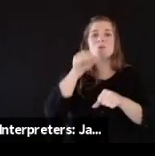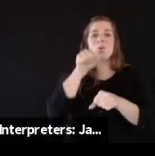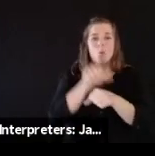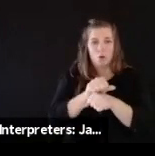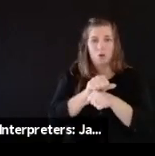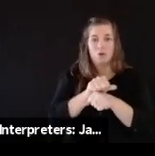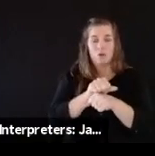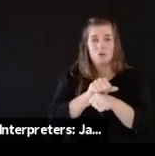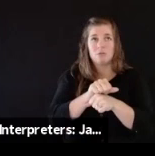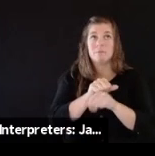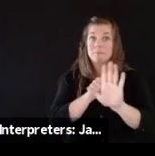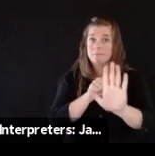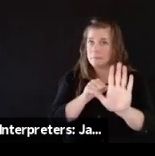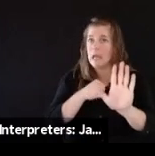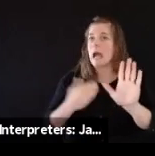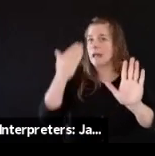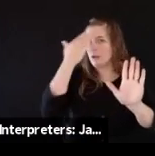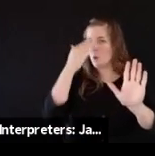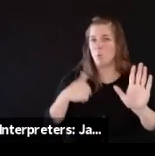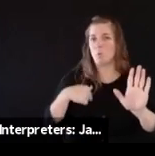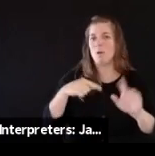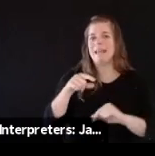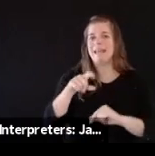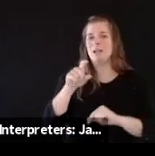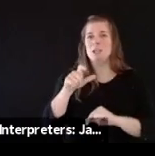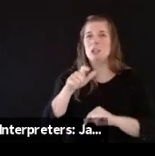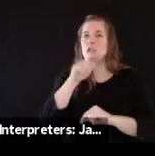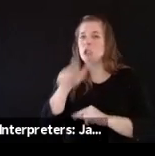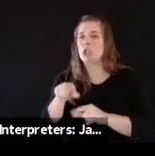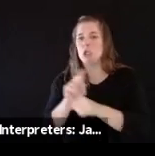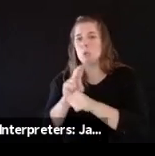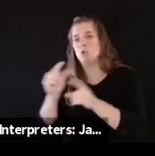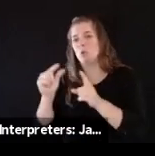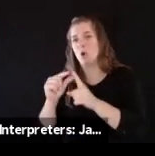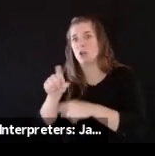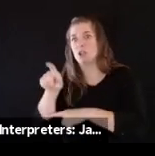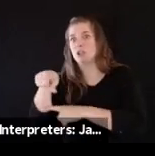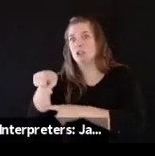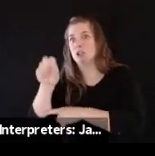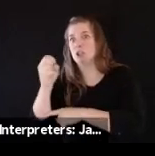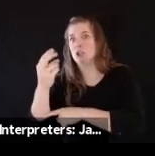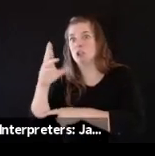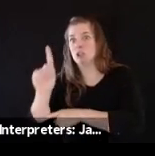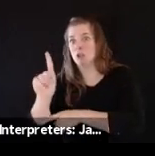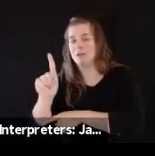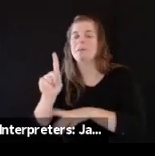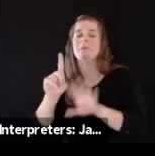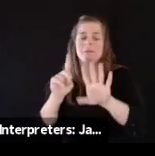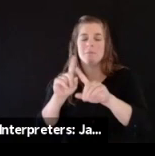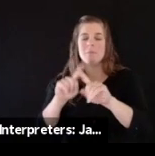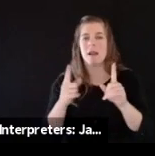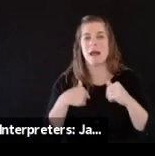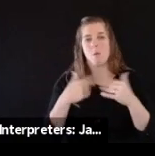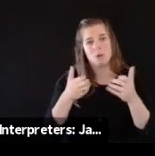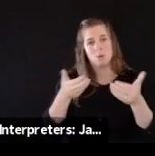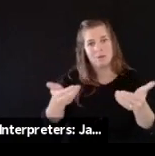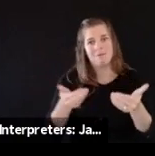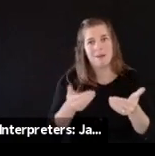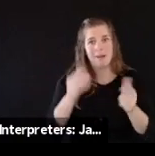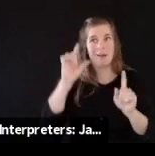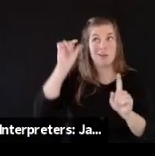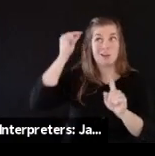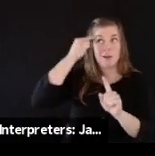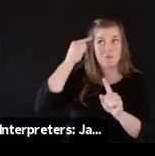be, and I know we should never use the shoulds, but the way that I do this work and the way that I'm inviting the government